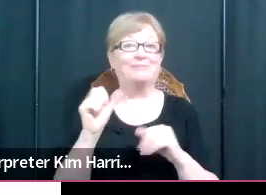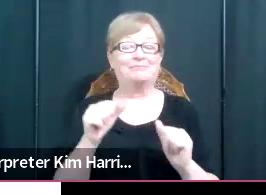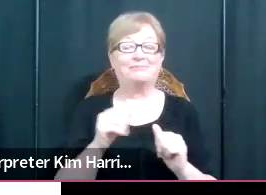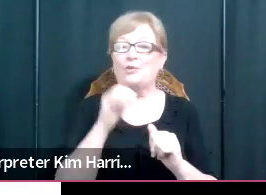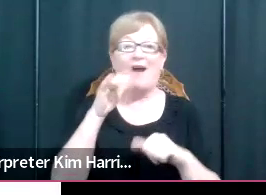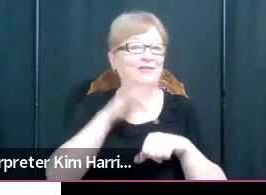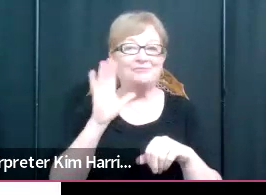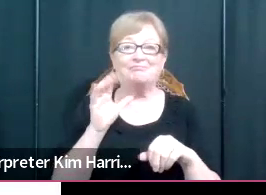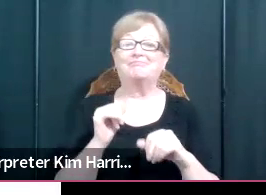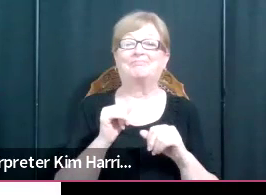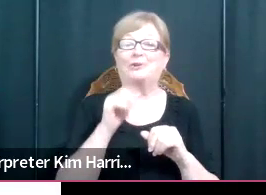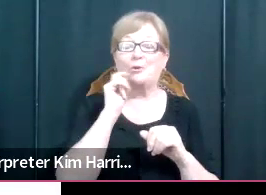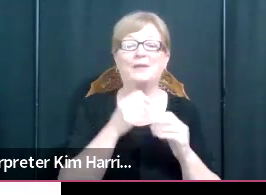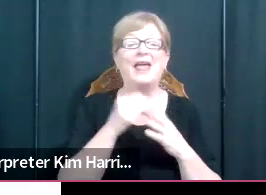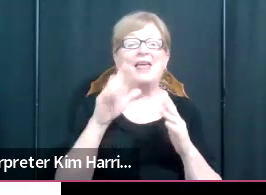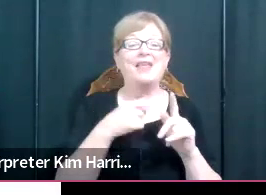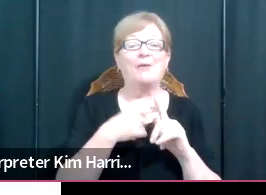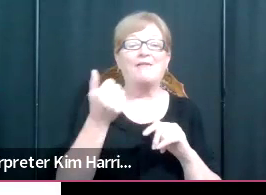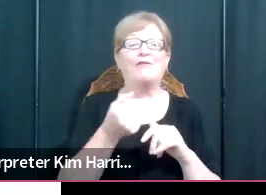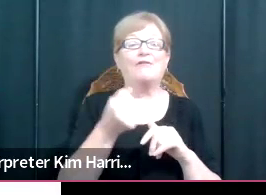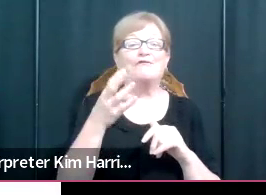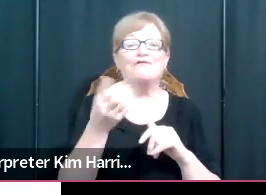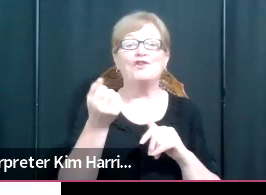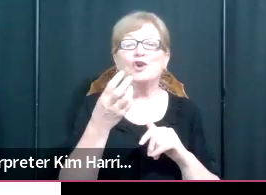And then we just have a few